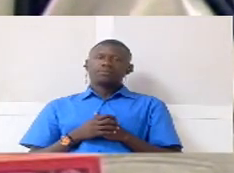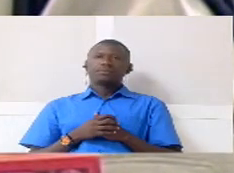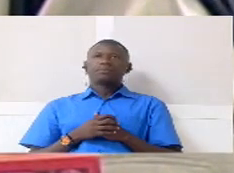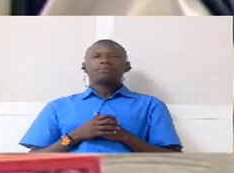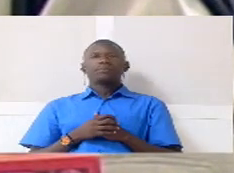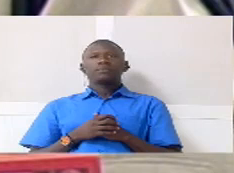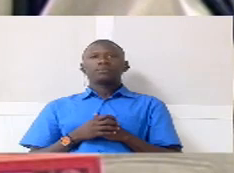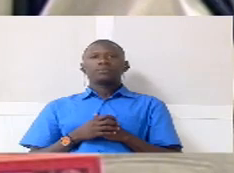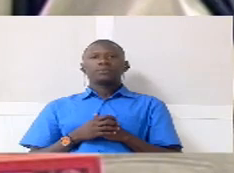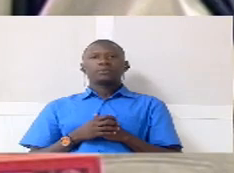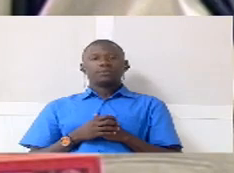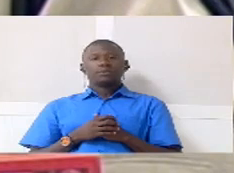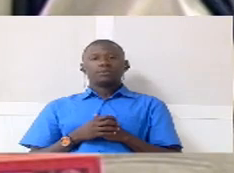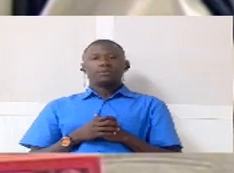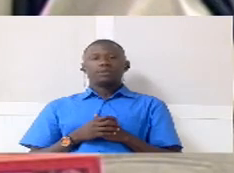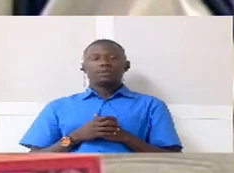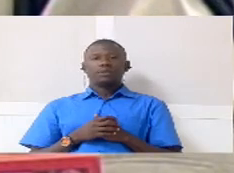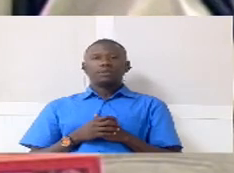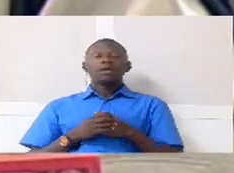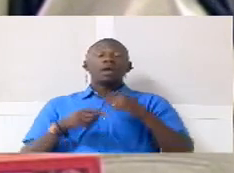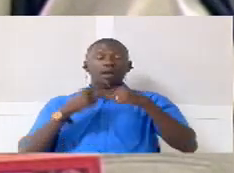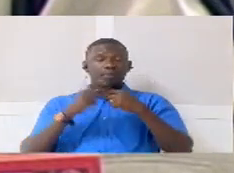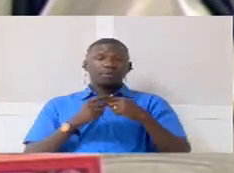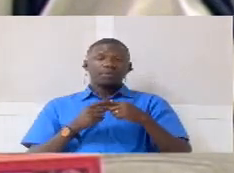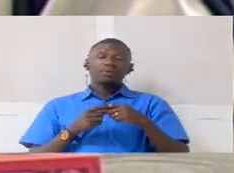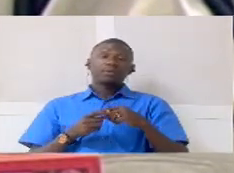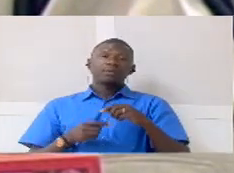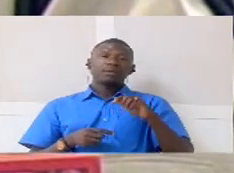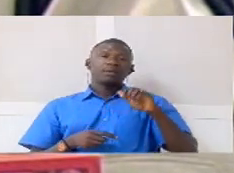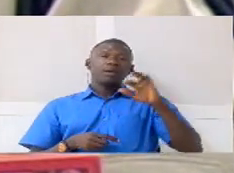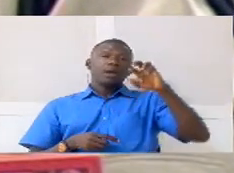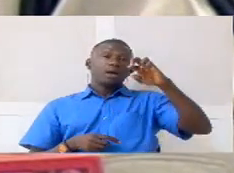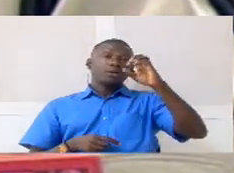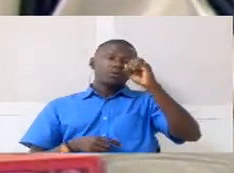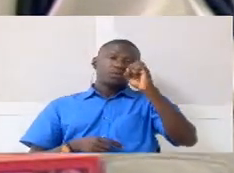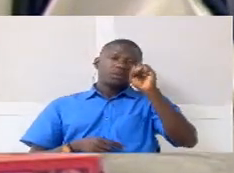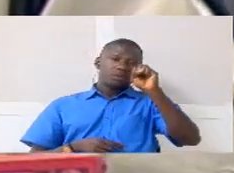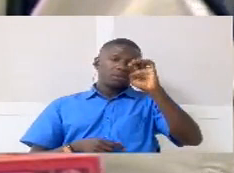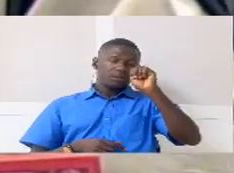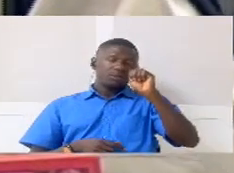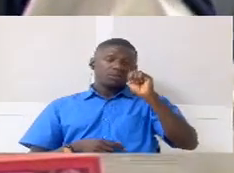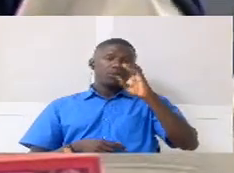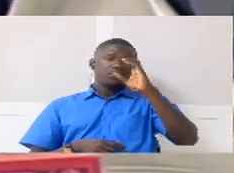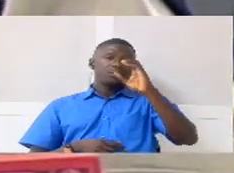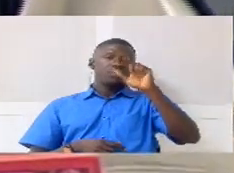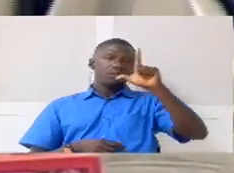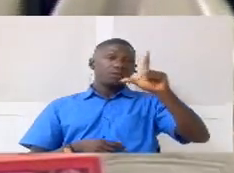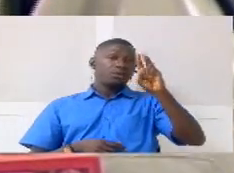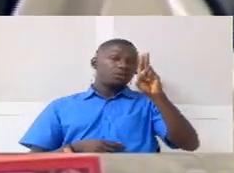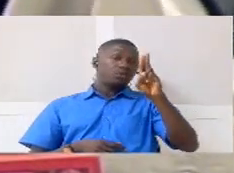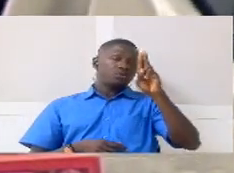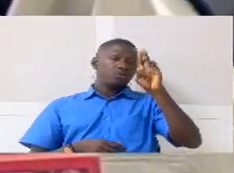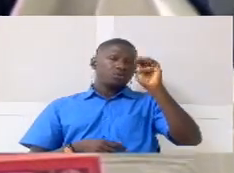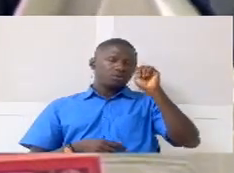the late at the rosculu wolawo watu wadi sudunga wole kejido adu watu mantregido watra me peacekeeping mission na dafo. The